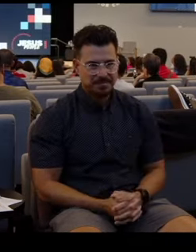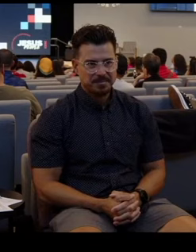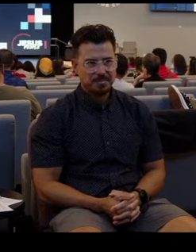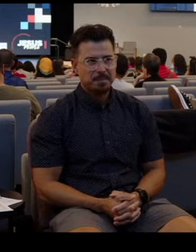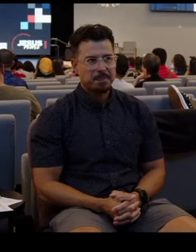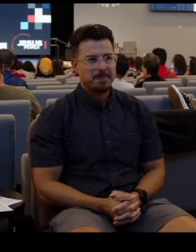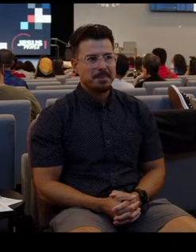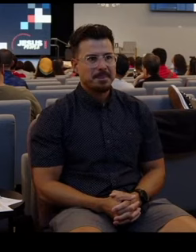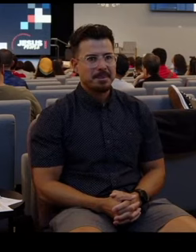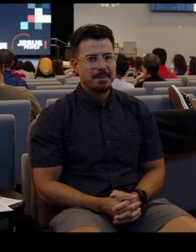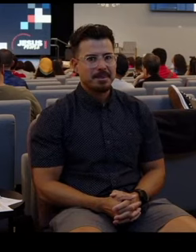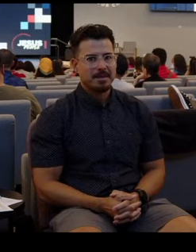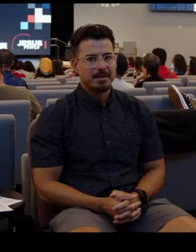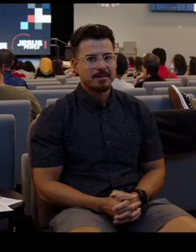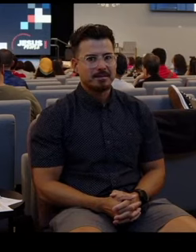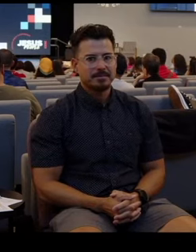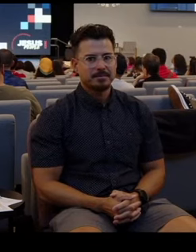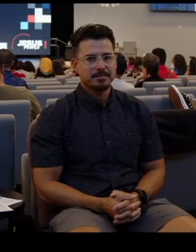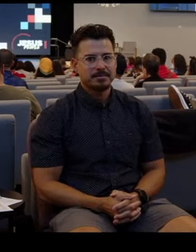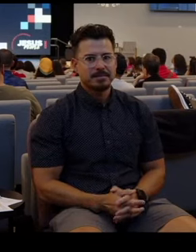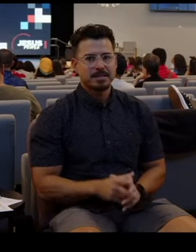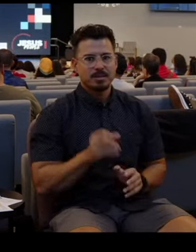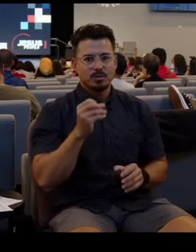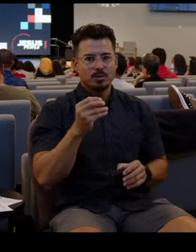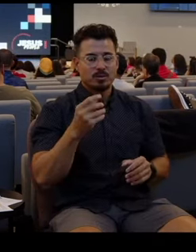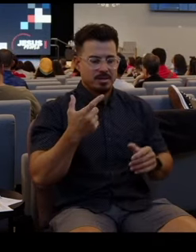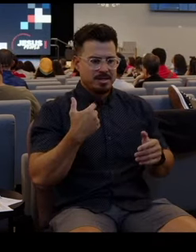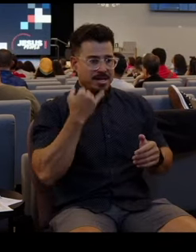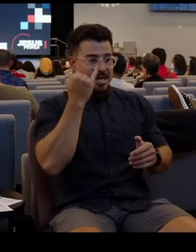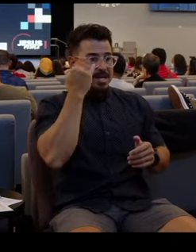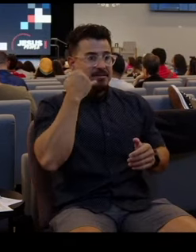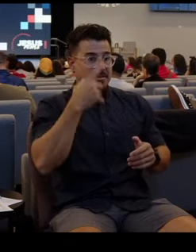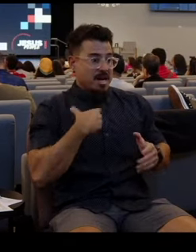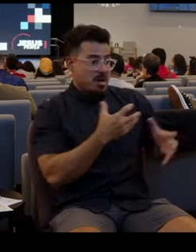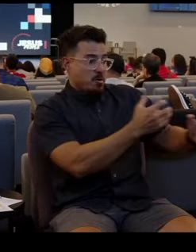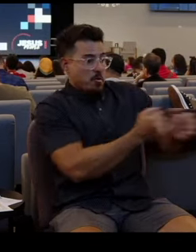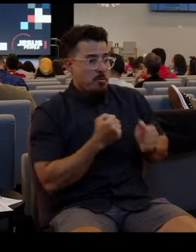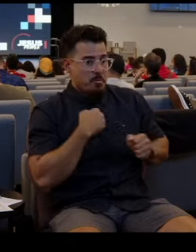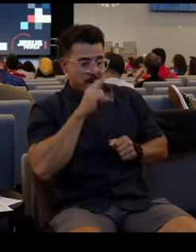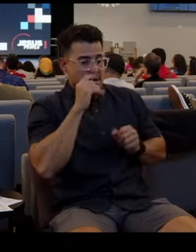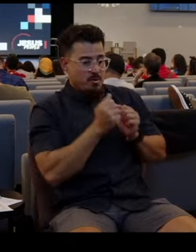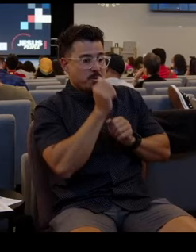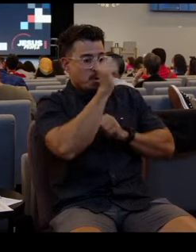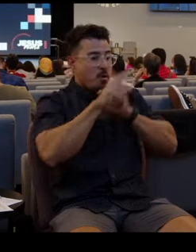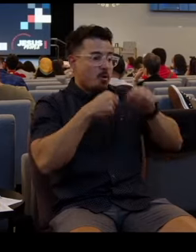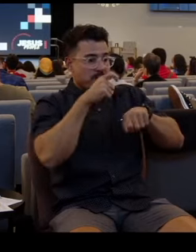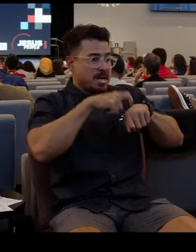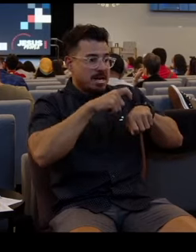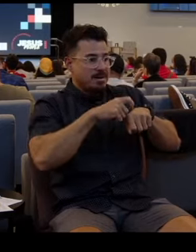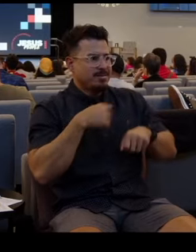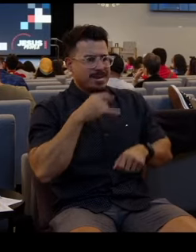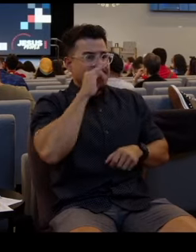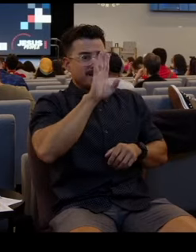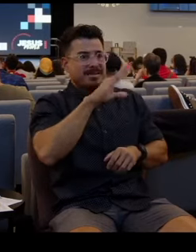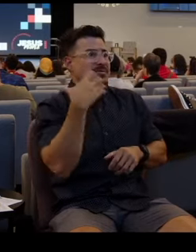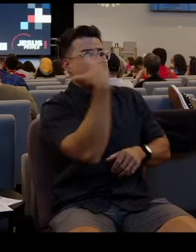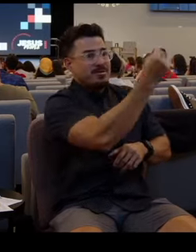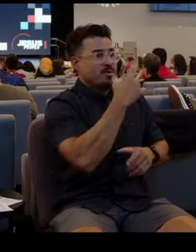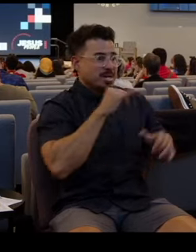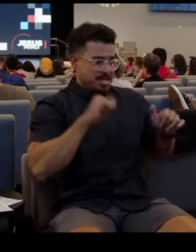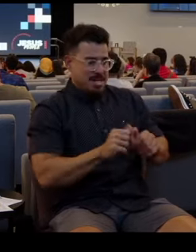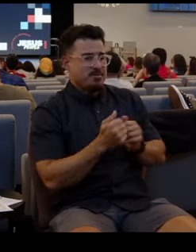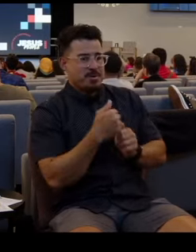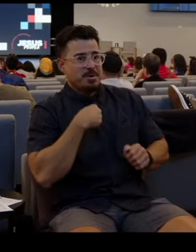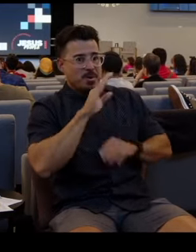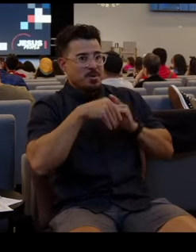They'll never, it's too easy. I get to live here, do my thing, man. She does my laundry and makes my dinner, and I get to